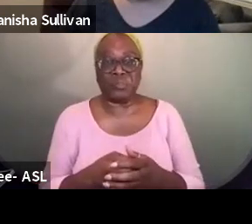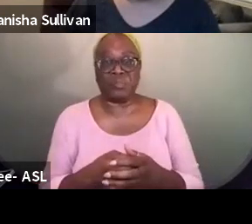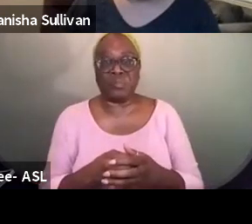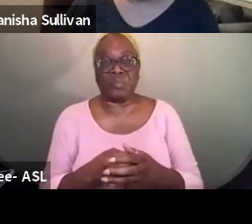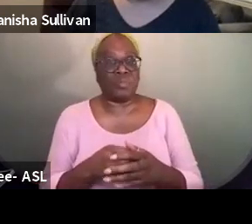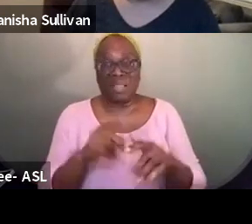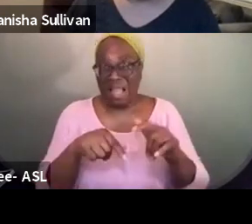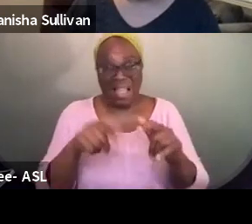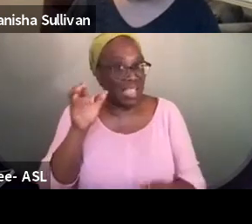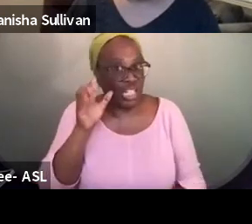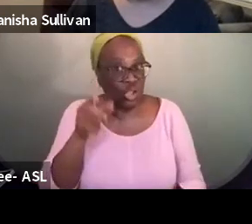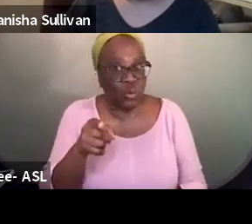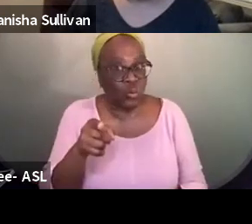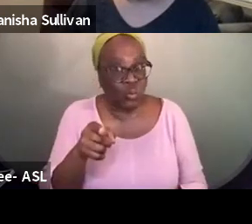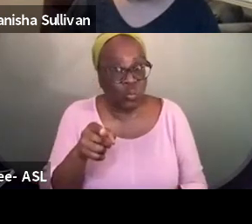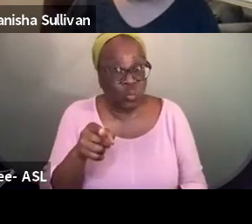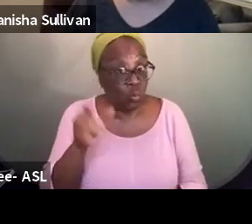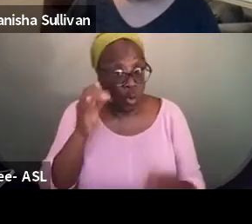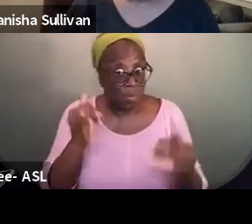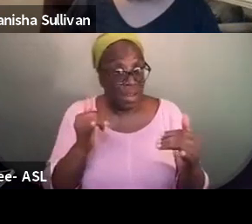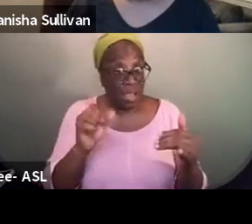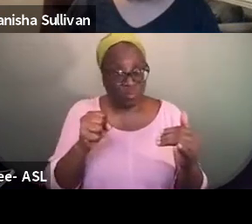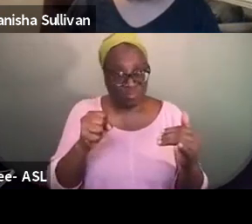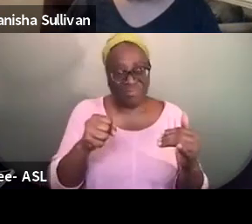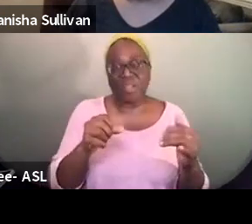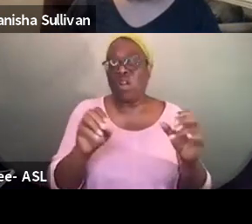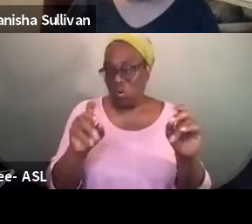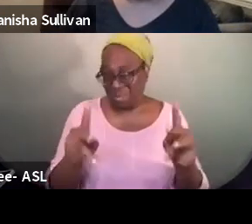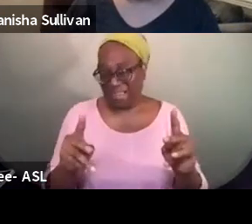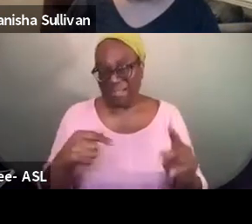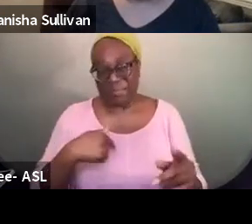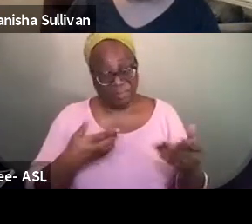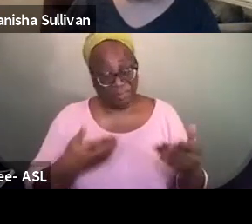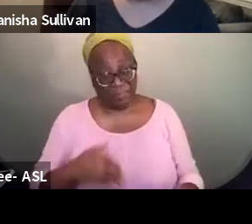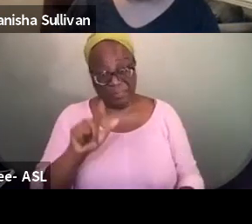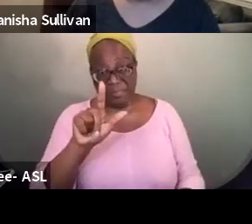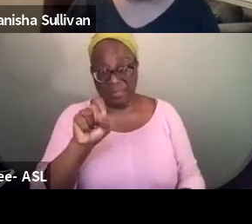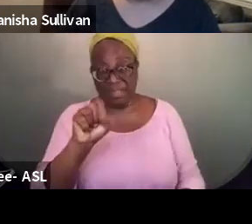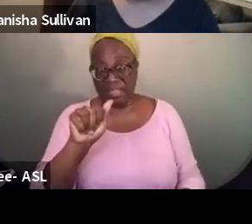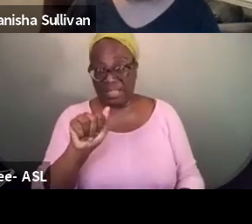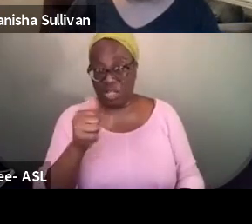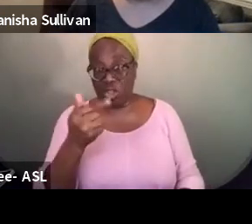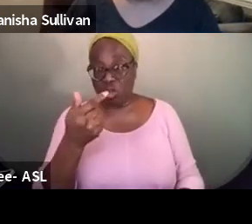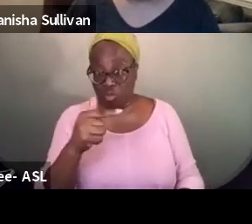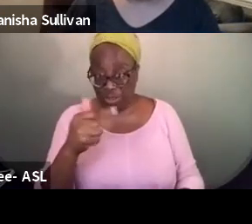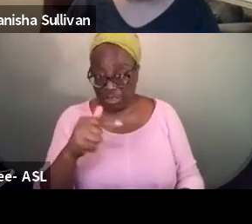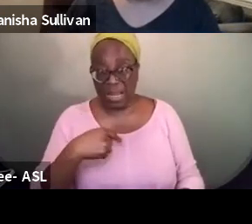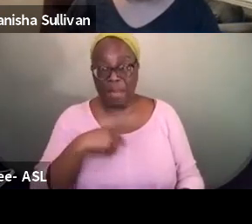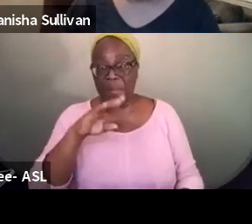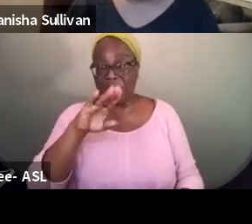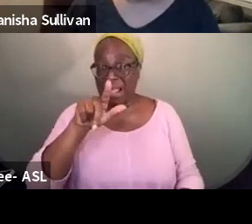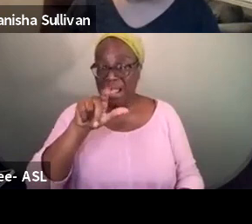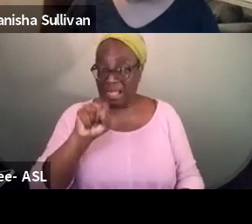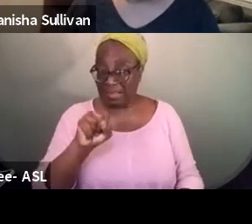I can't hear you. Can you hear me now? Yes. Okay. My name is Lisa Green. I'm a BLS parent from the North